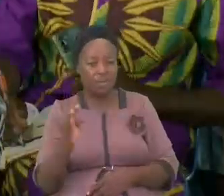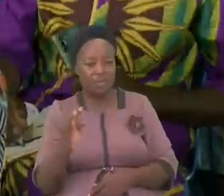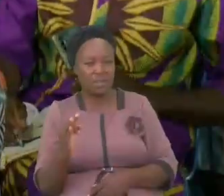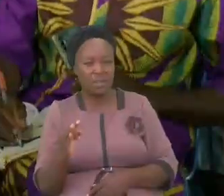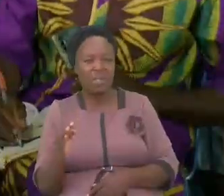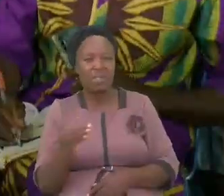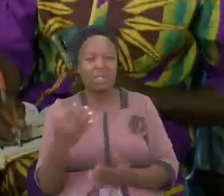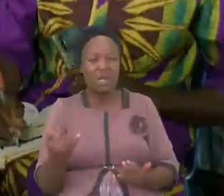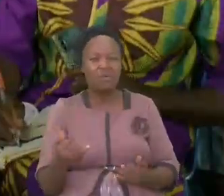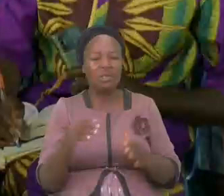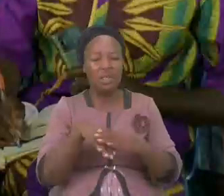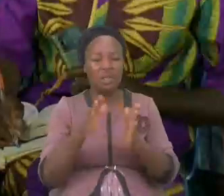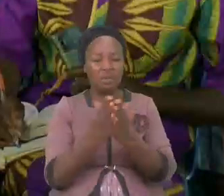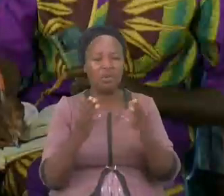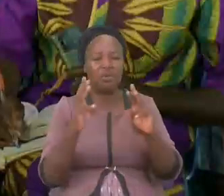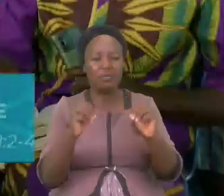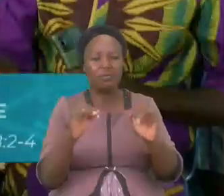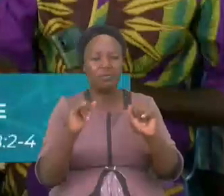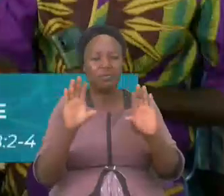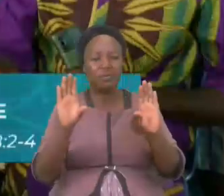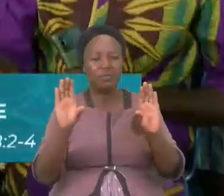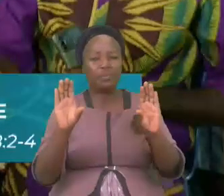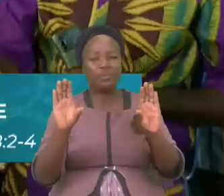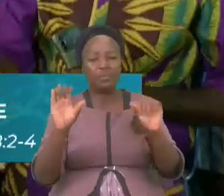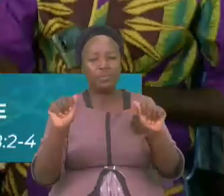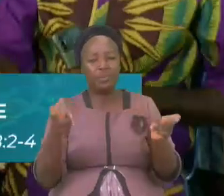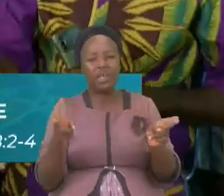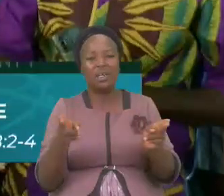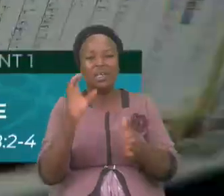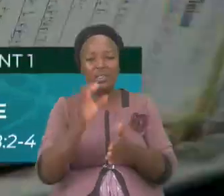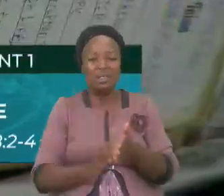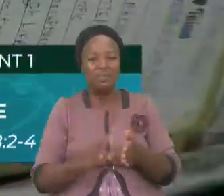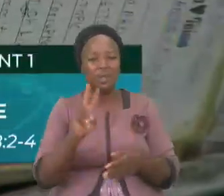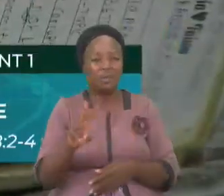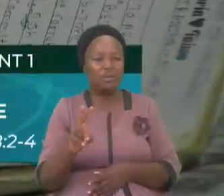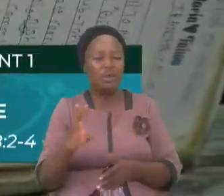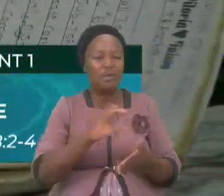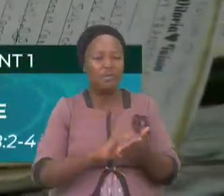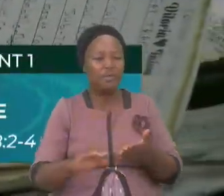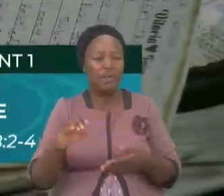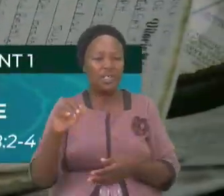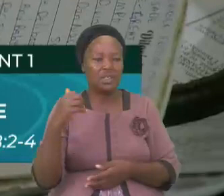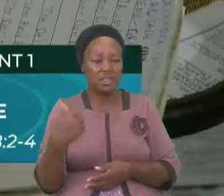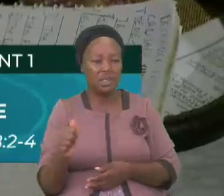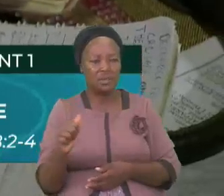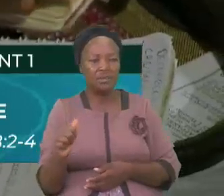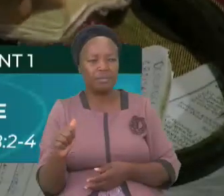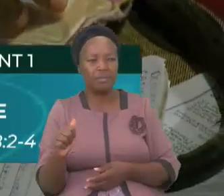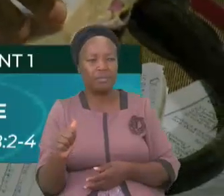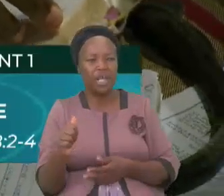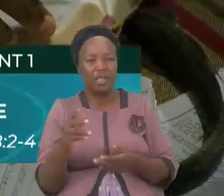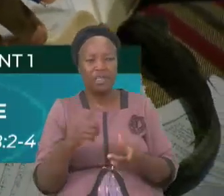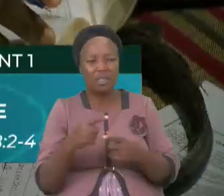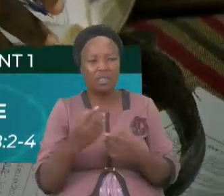and we're looking at verse 10. It says, arise ye. That's the message today. Look at